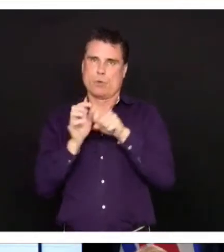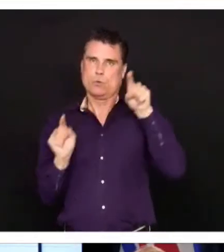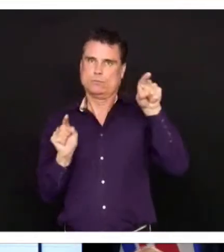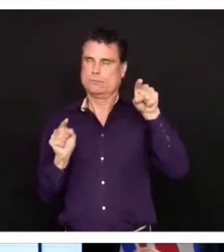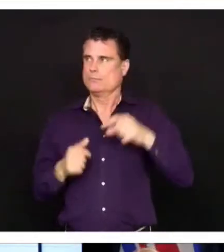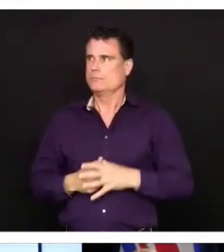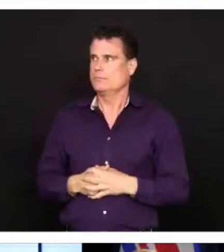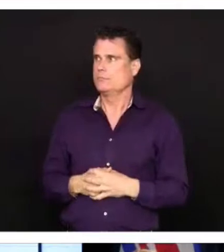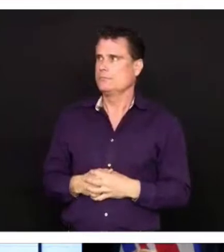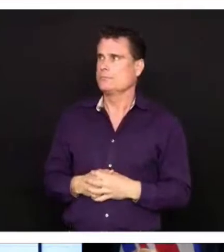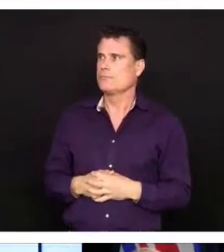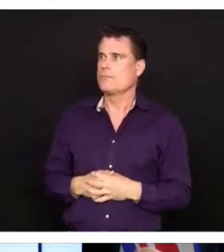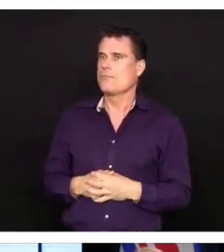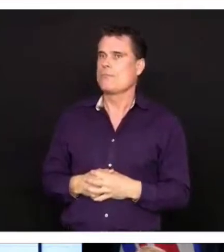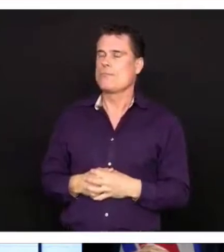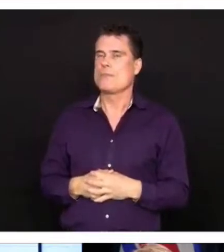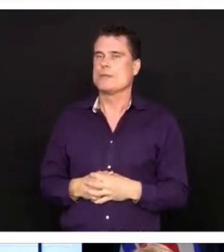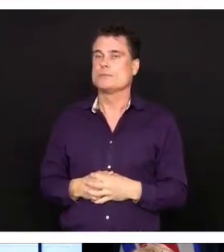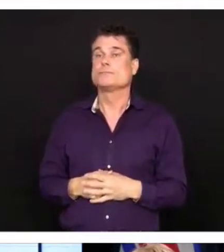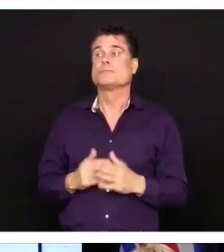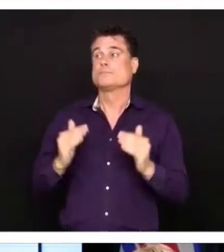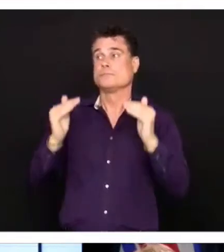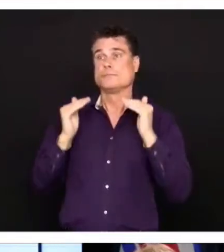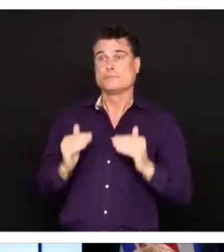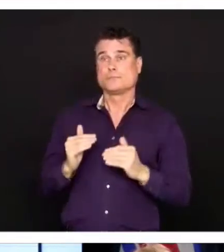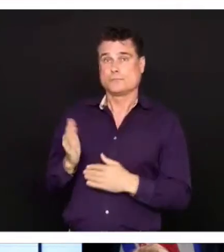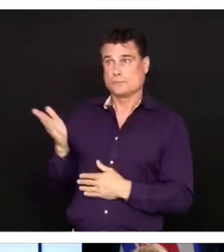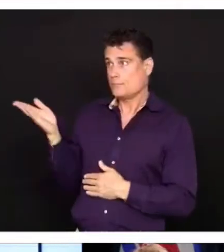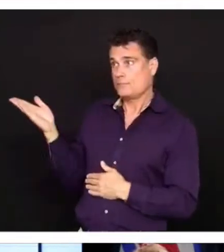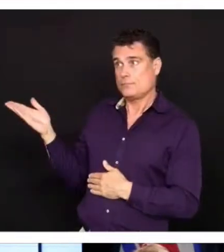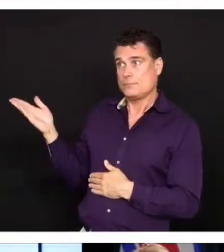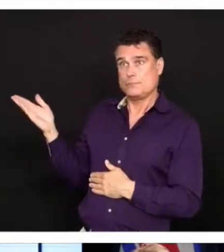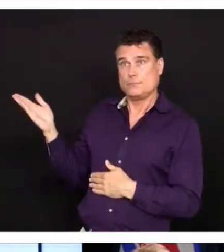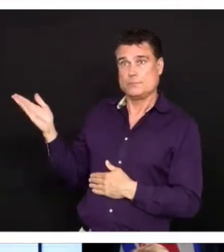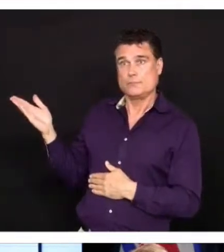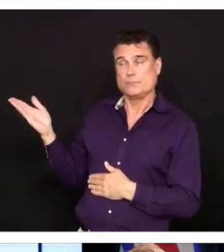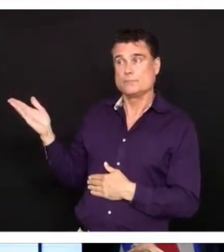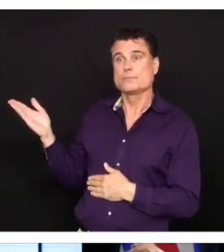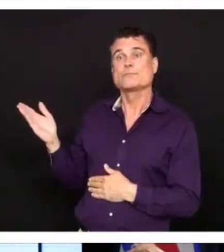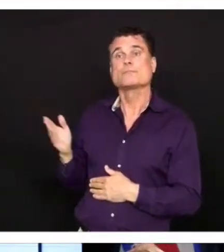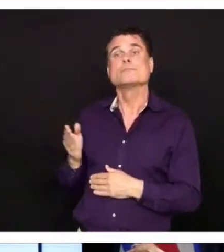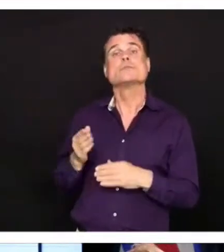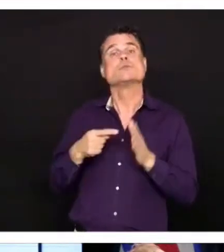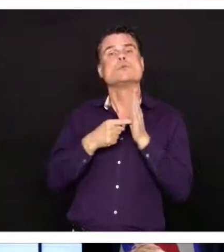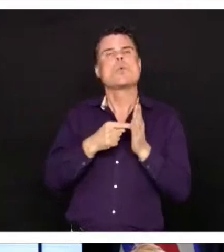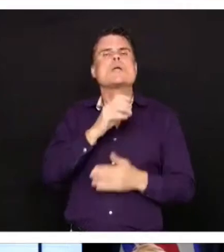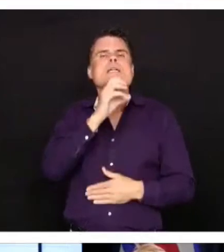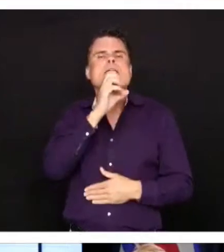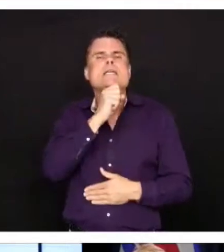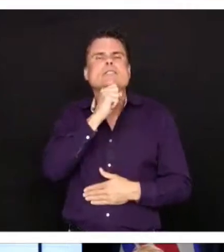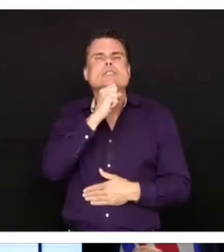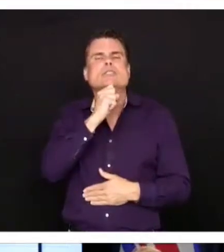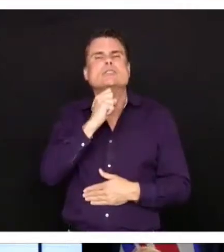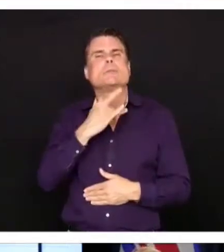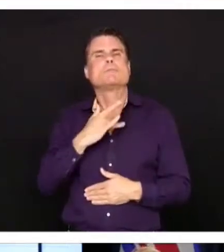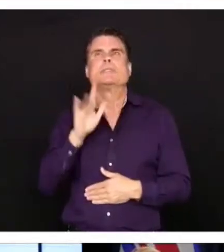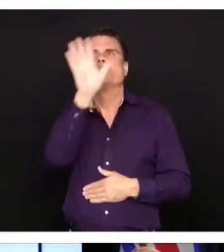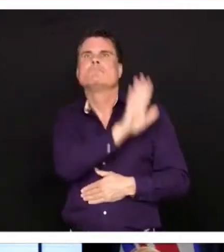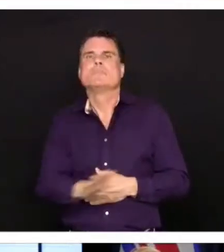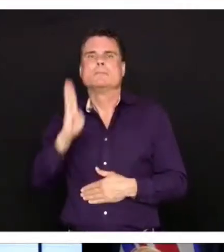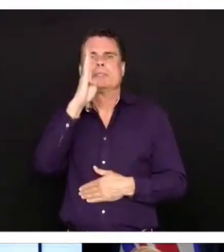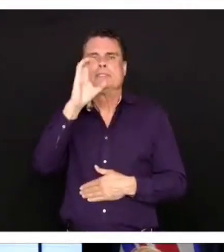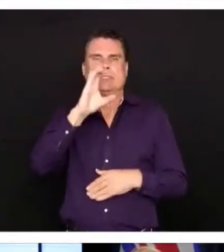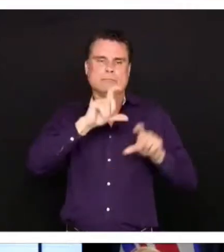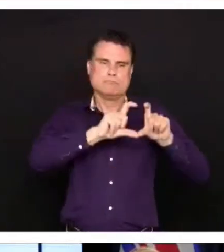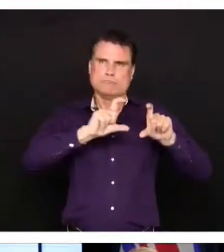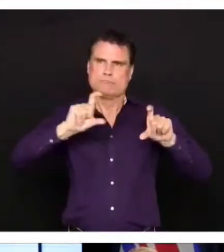far right, the pink bars, are the proportion of people in that age group in our population in British Columbia. So we have about